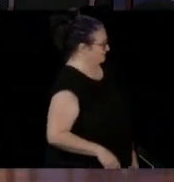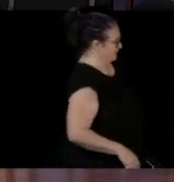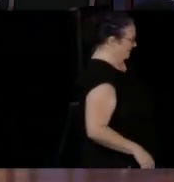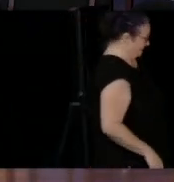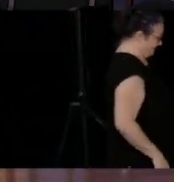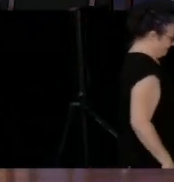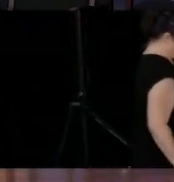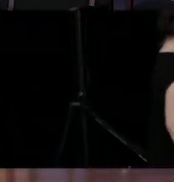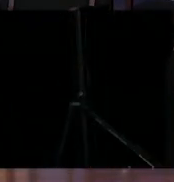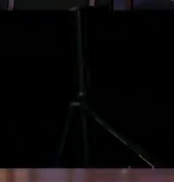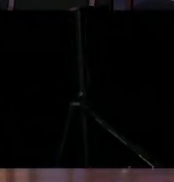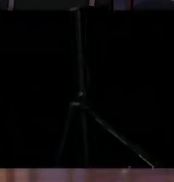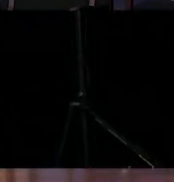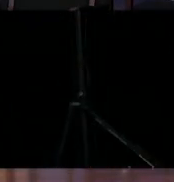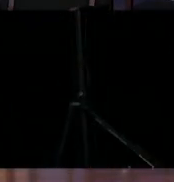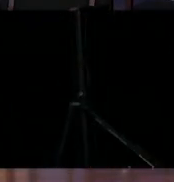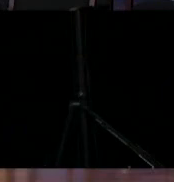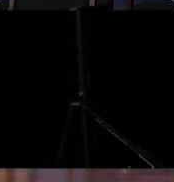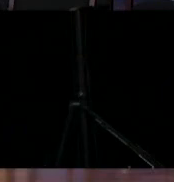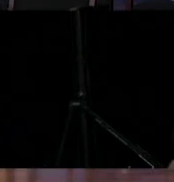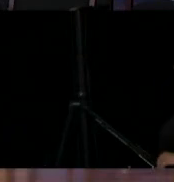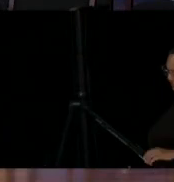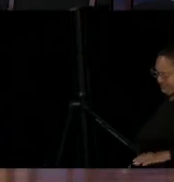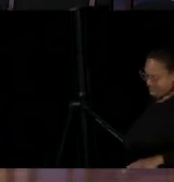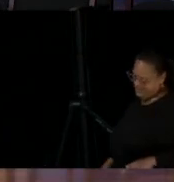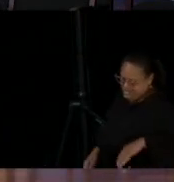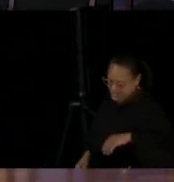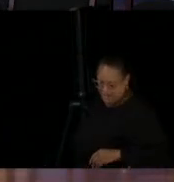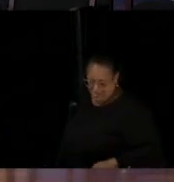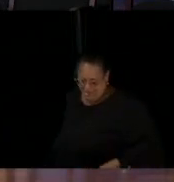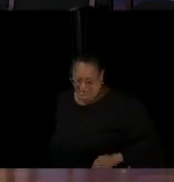Asher Benjamin Albert.